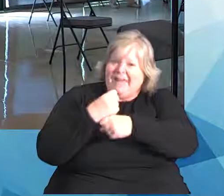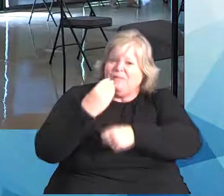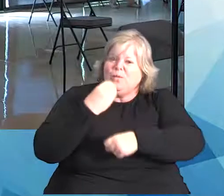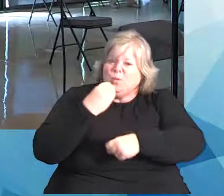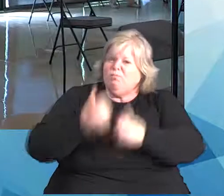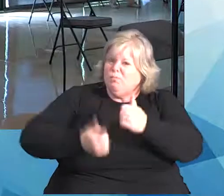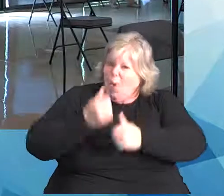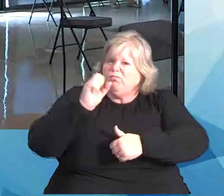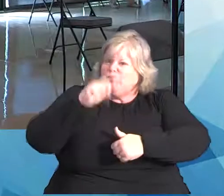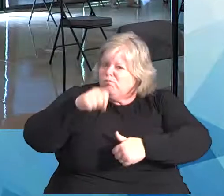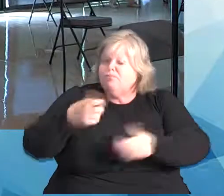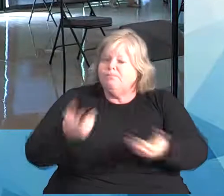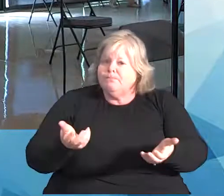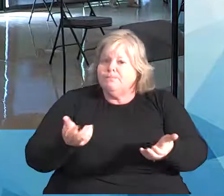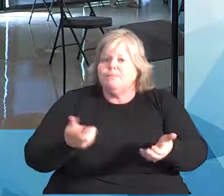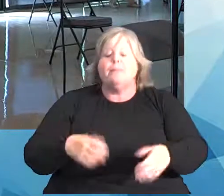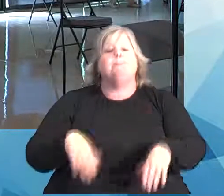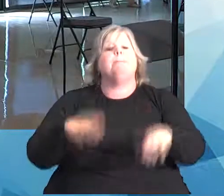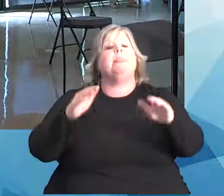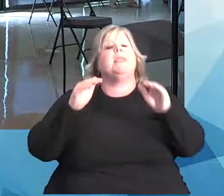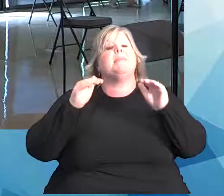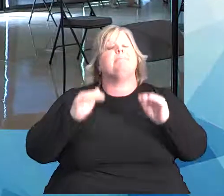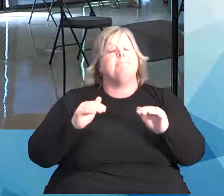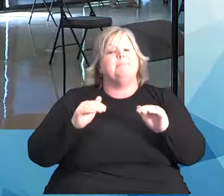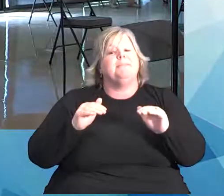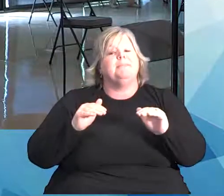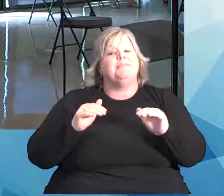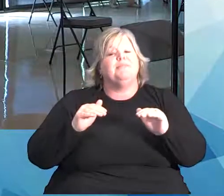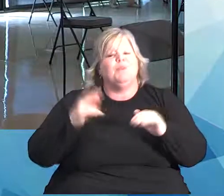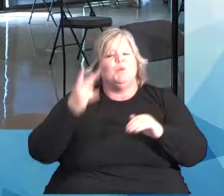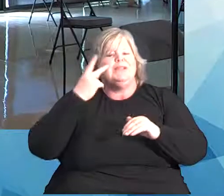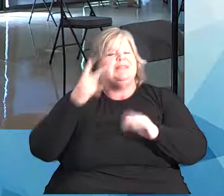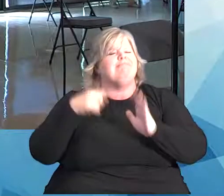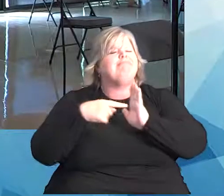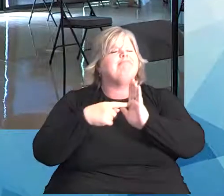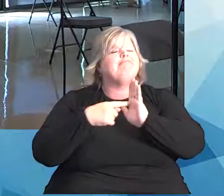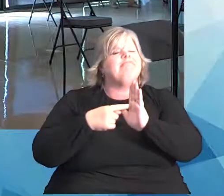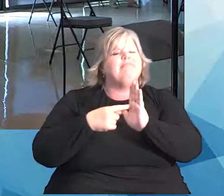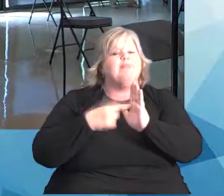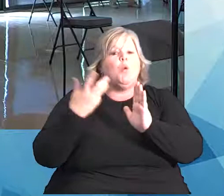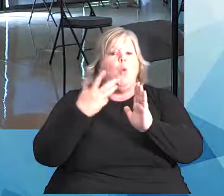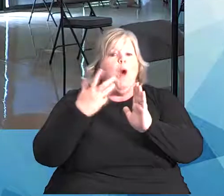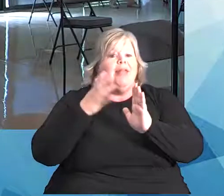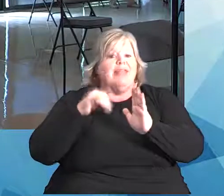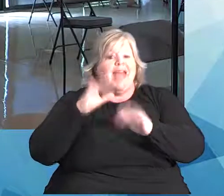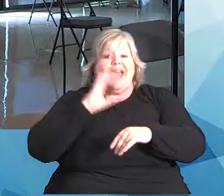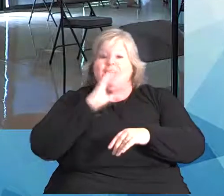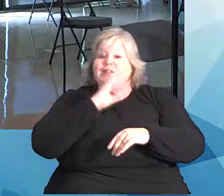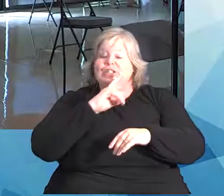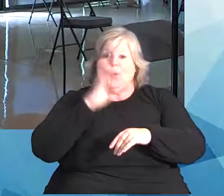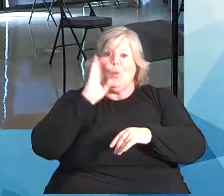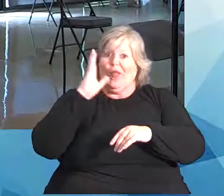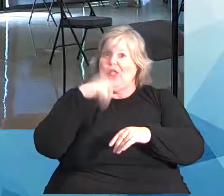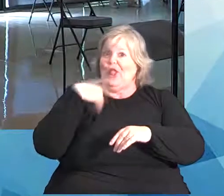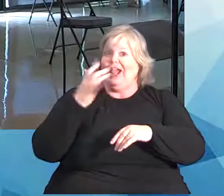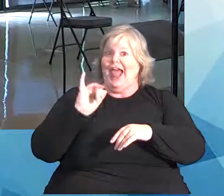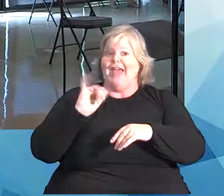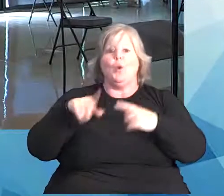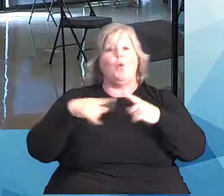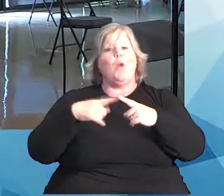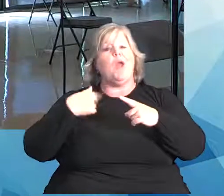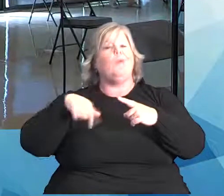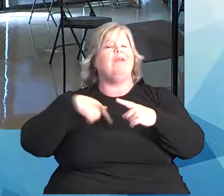Next. On this slide, you will see an example of what the cafeterias will look like once all the marketing has